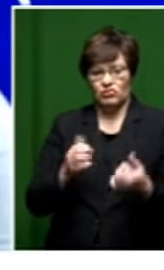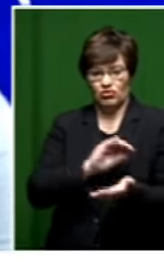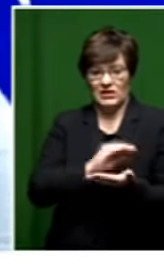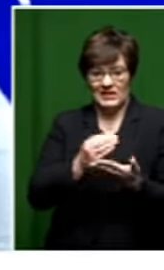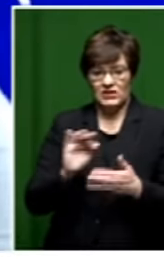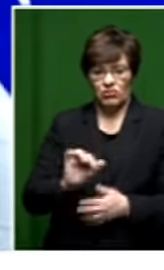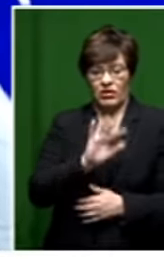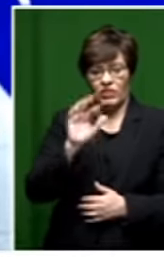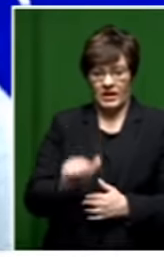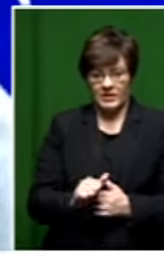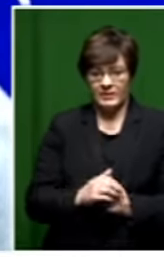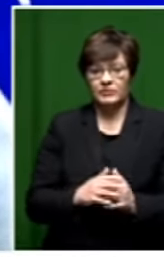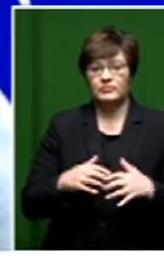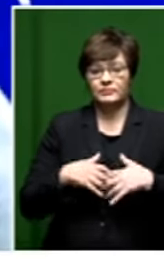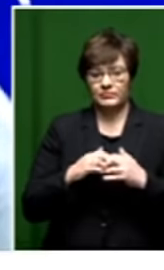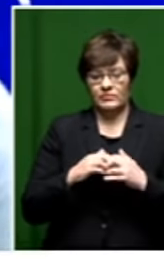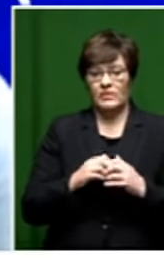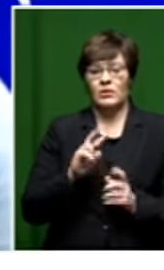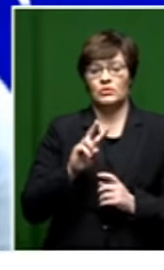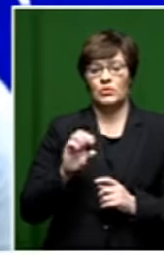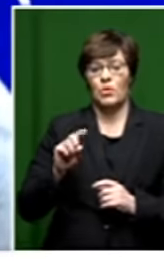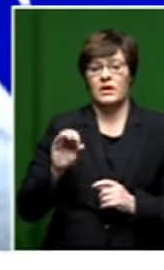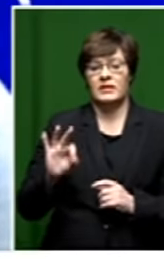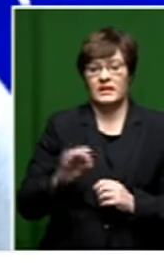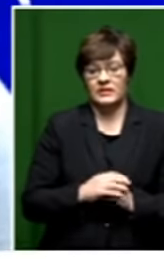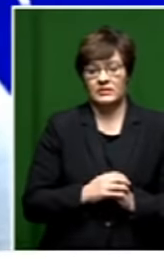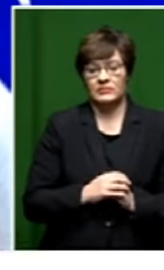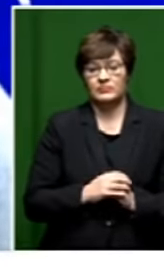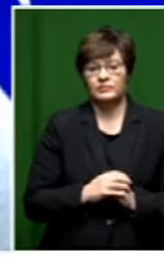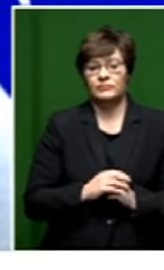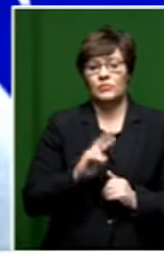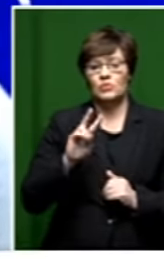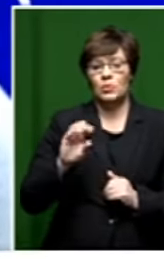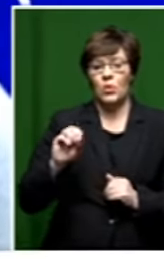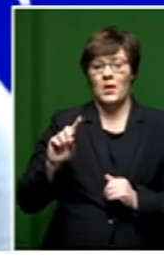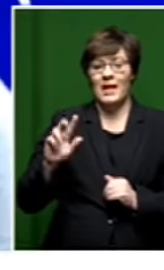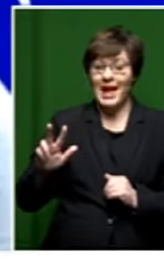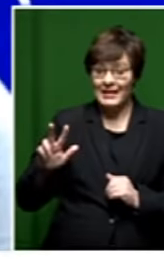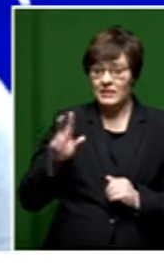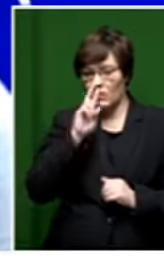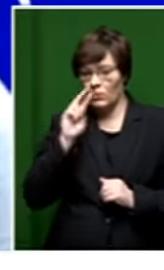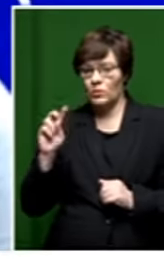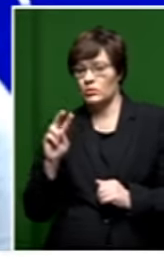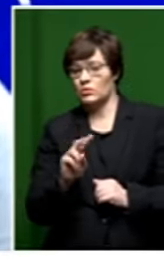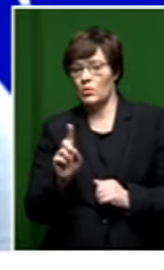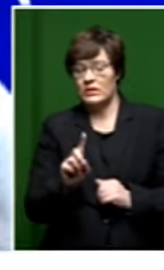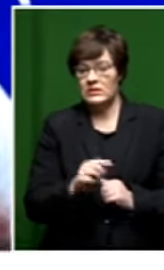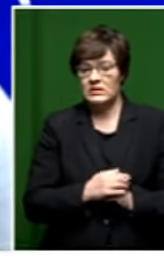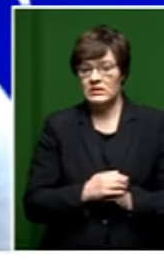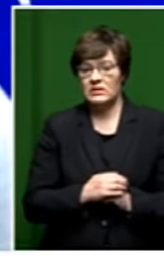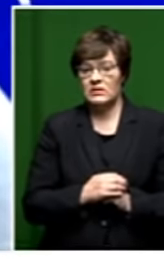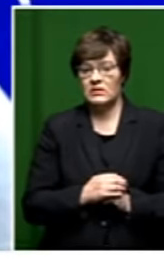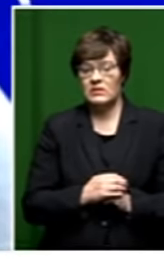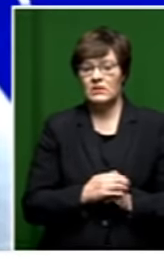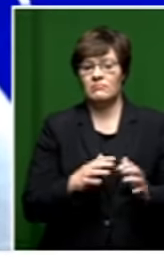Treasury in South Africa in 2013. So in 2018, we saw the Twin